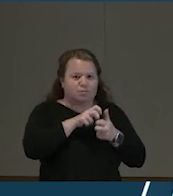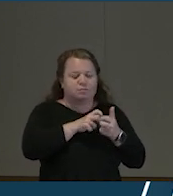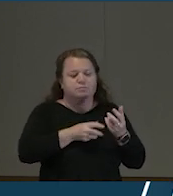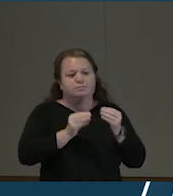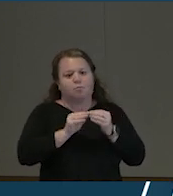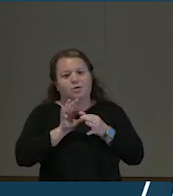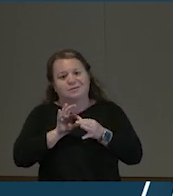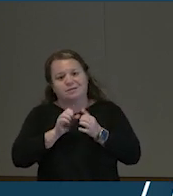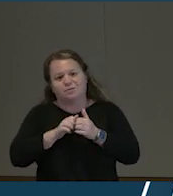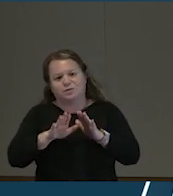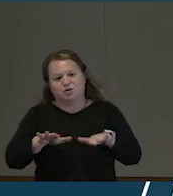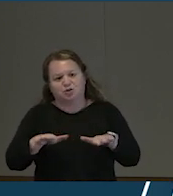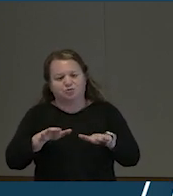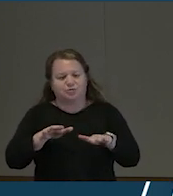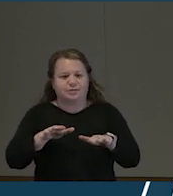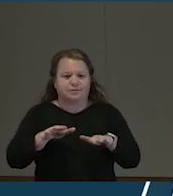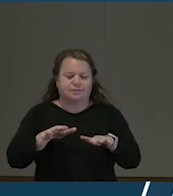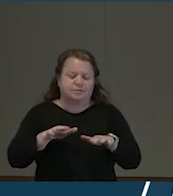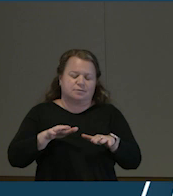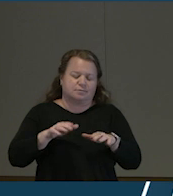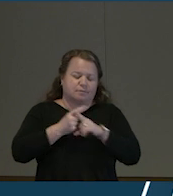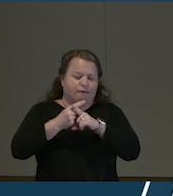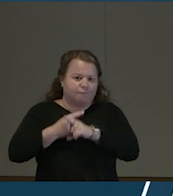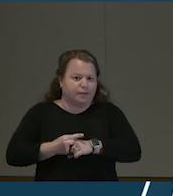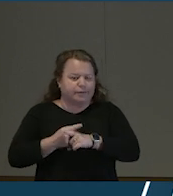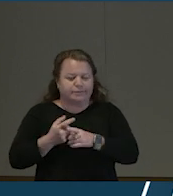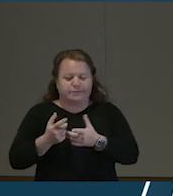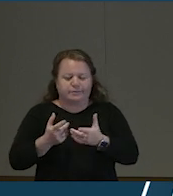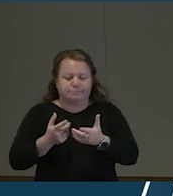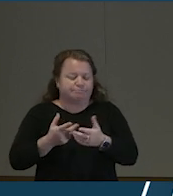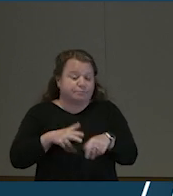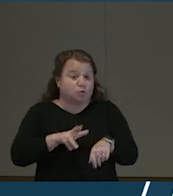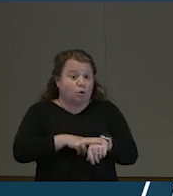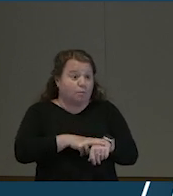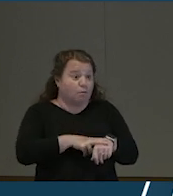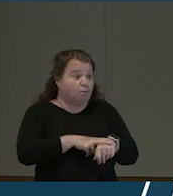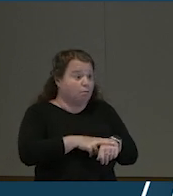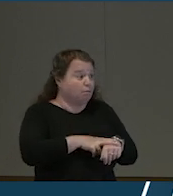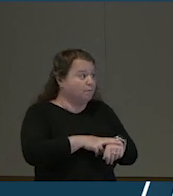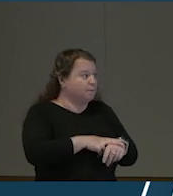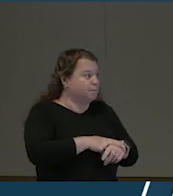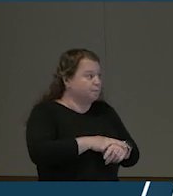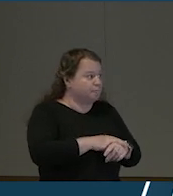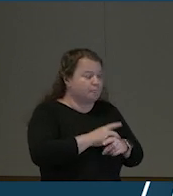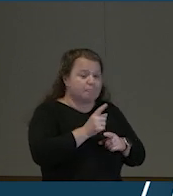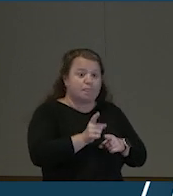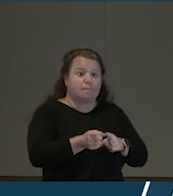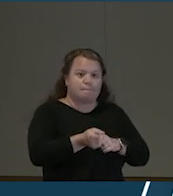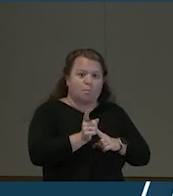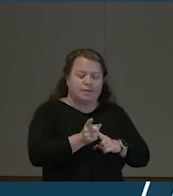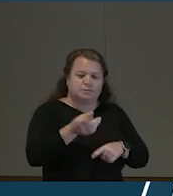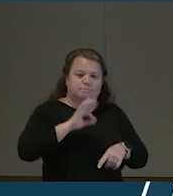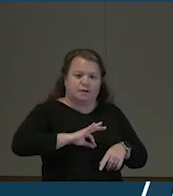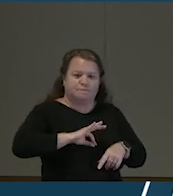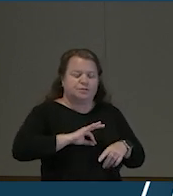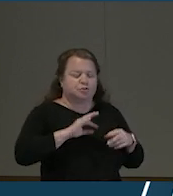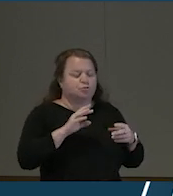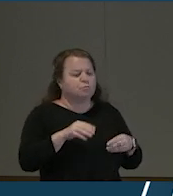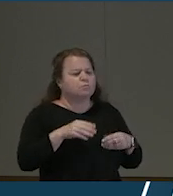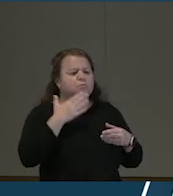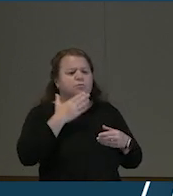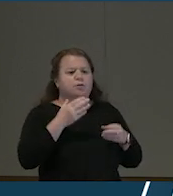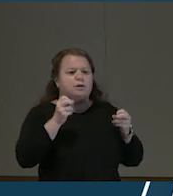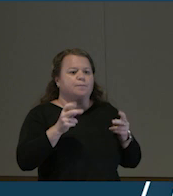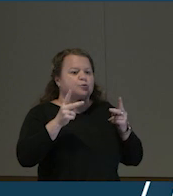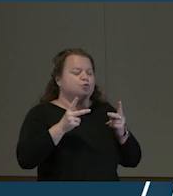we're dealing with our children's conflicts, and that's normal. Believe it or not, these moments, though, are beneficial to us. They provide us a chance